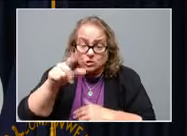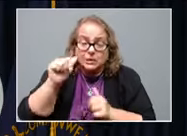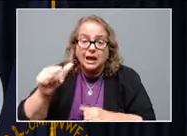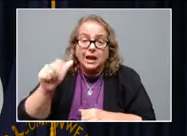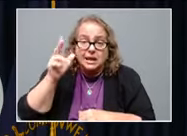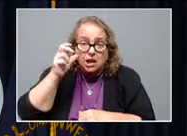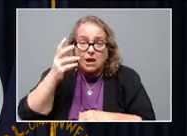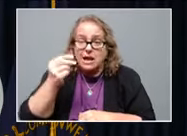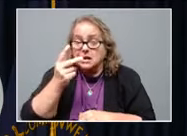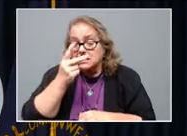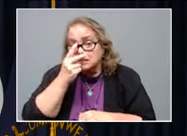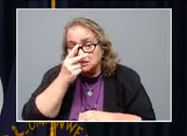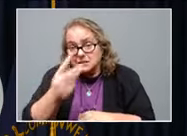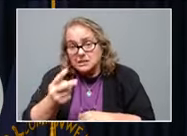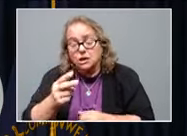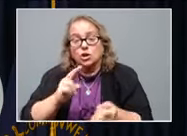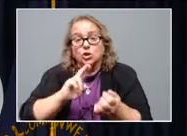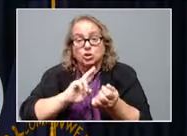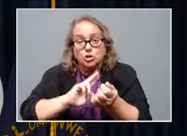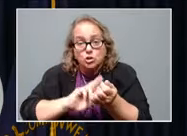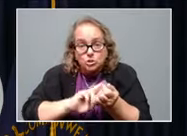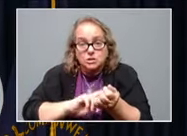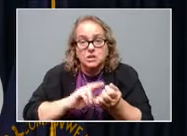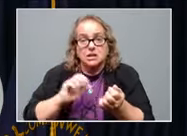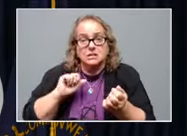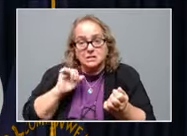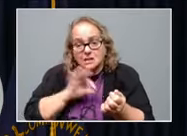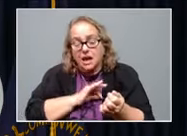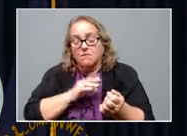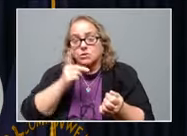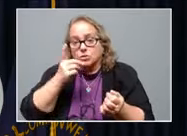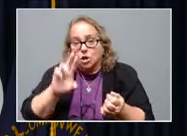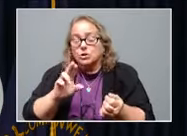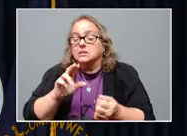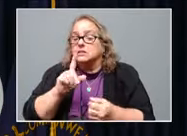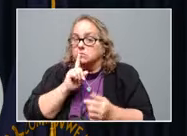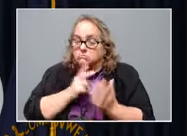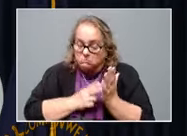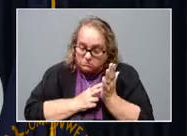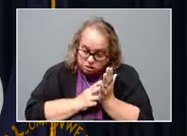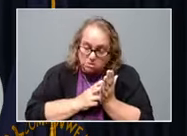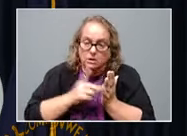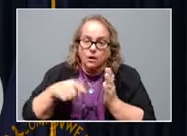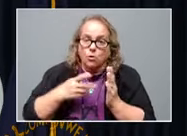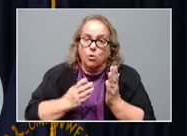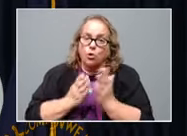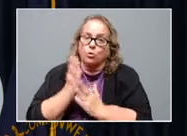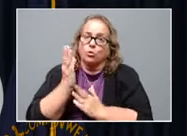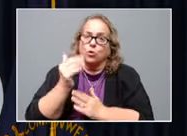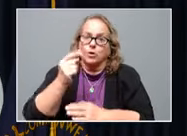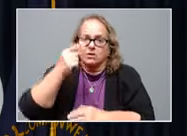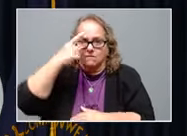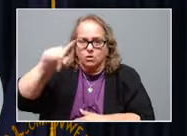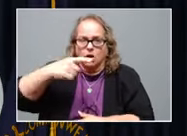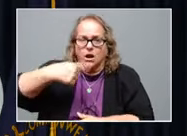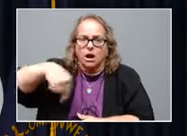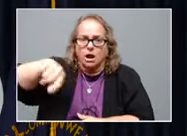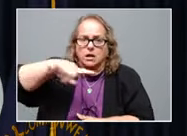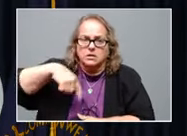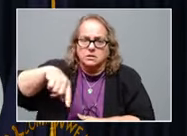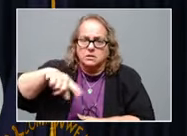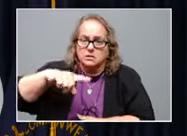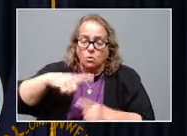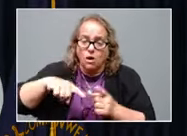see it is real. They know it, but they're going through it for us. The least we can do is